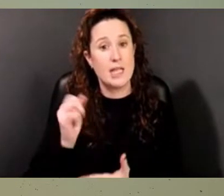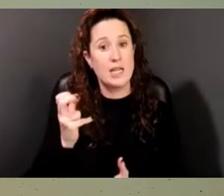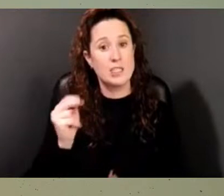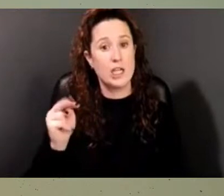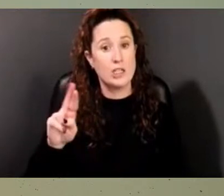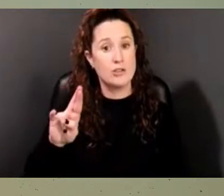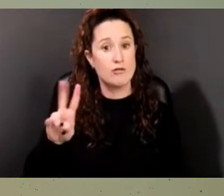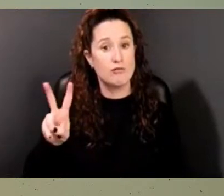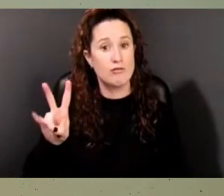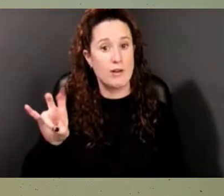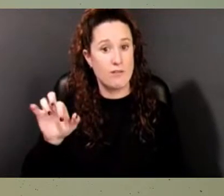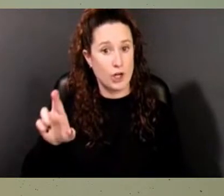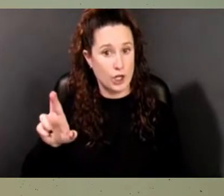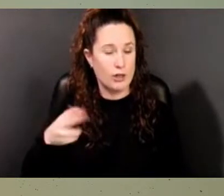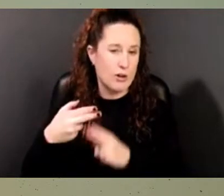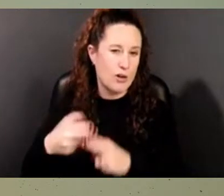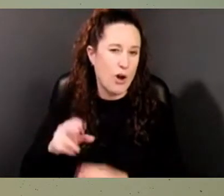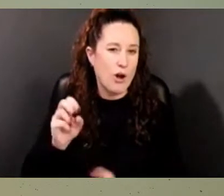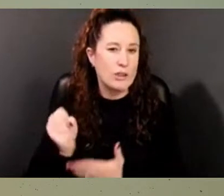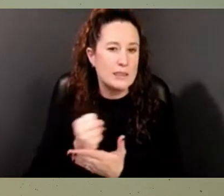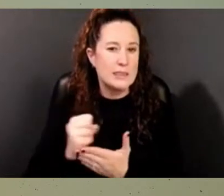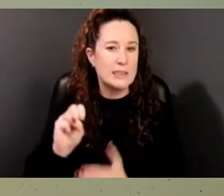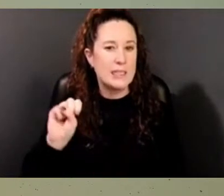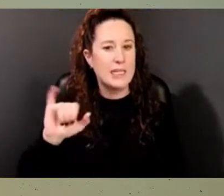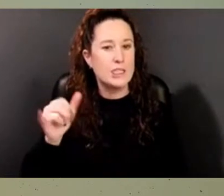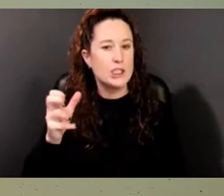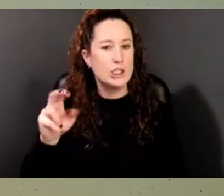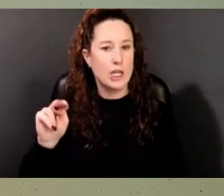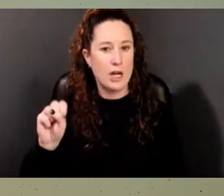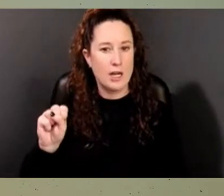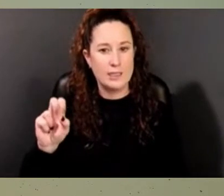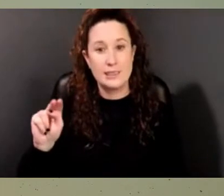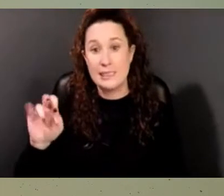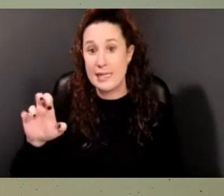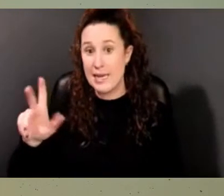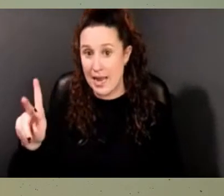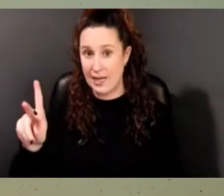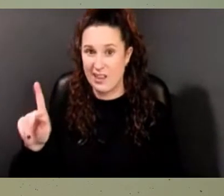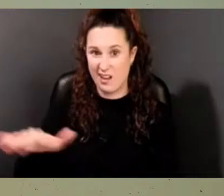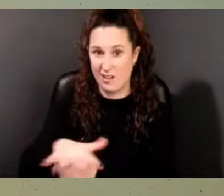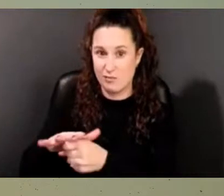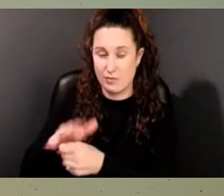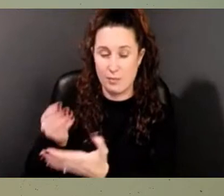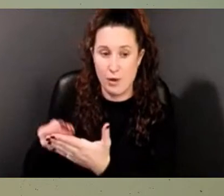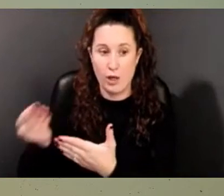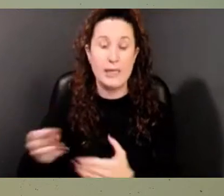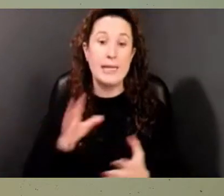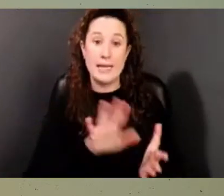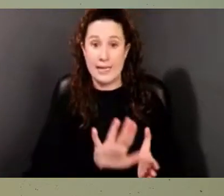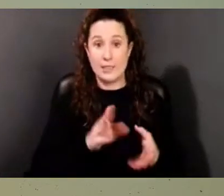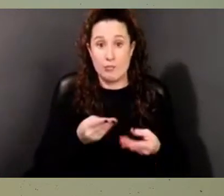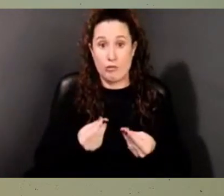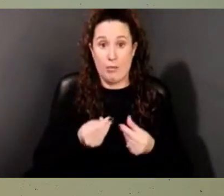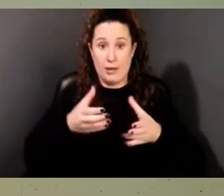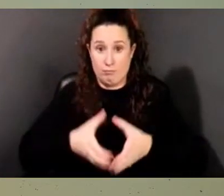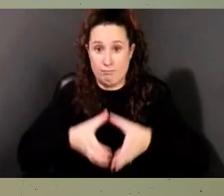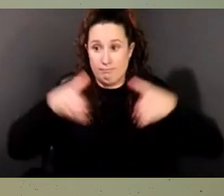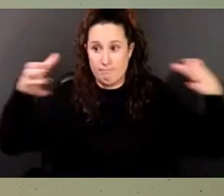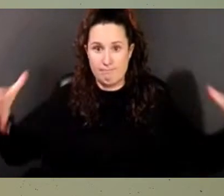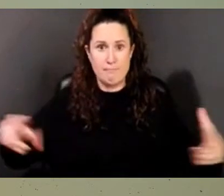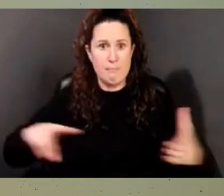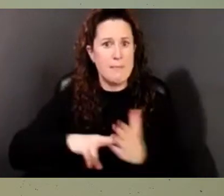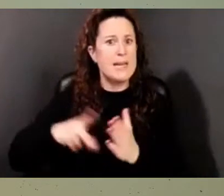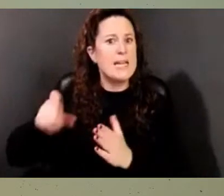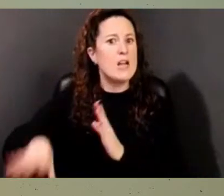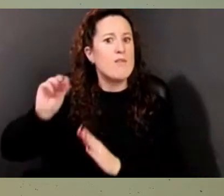area that we call St. Jones Neck, or the Jones Neck. When he expanded his properties, he also had to find new tenant farmers or make